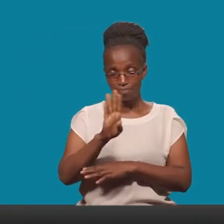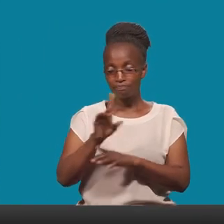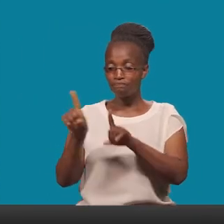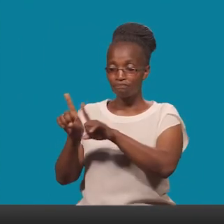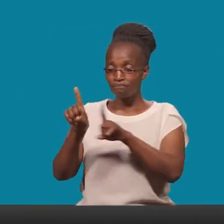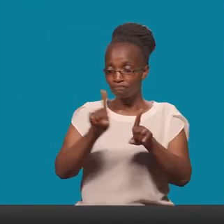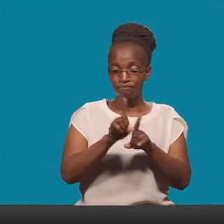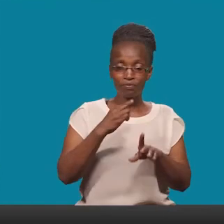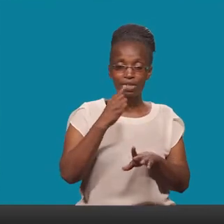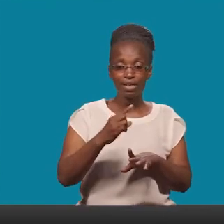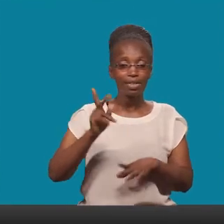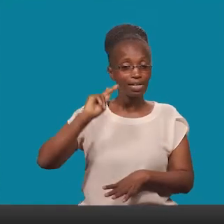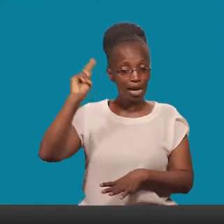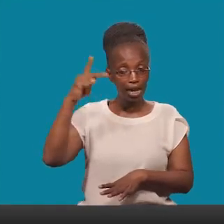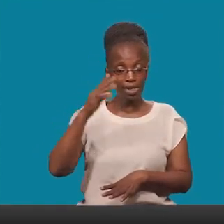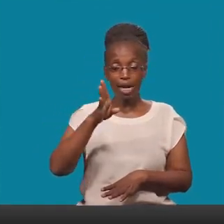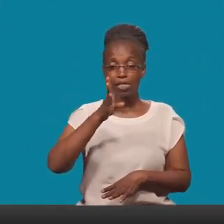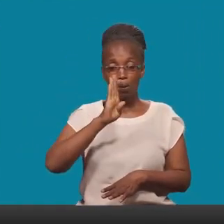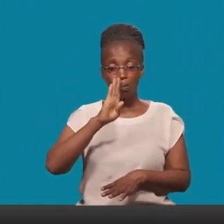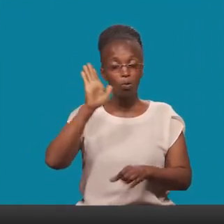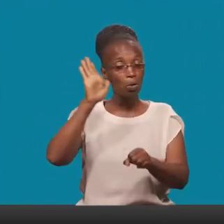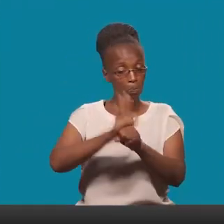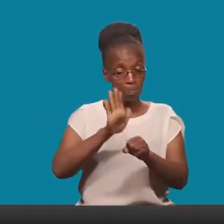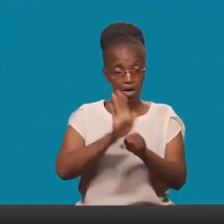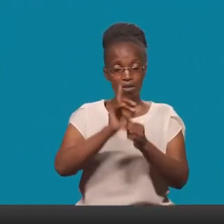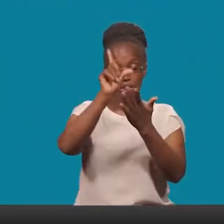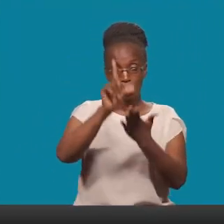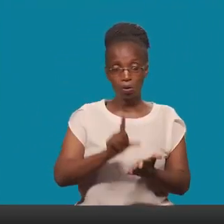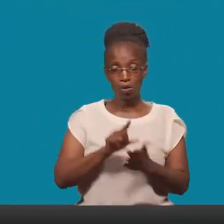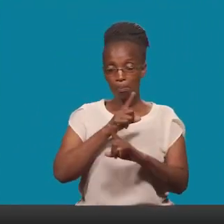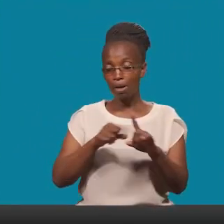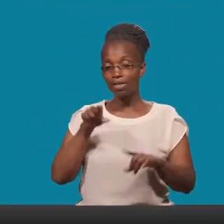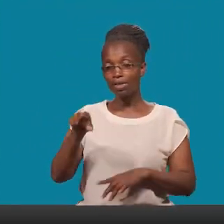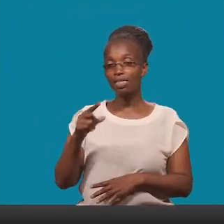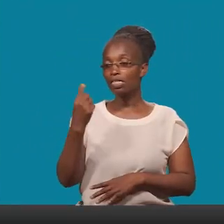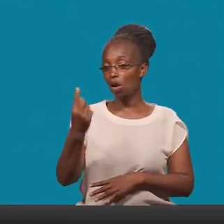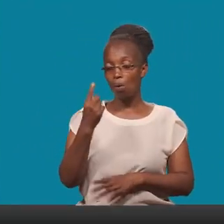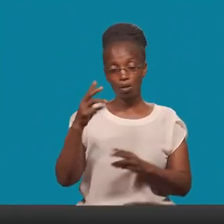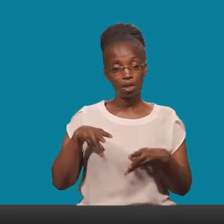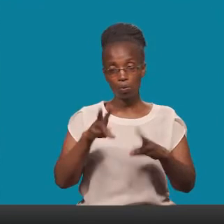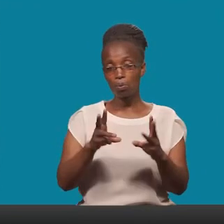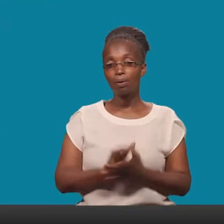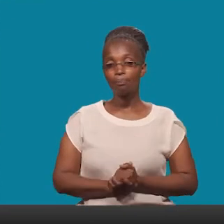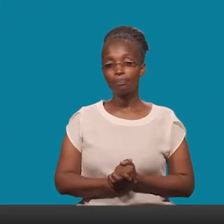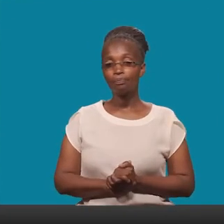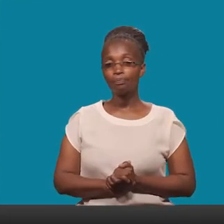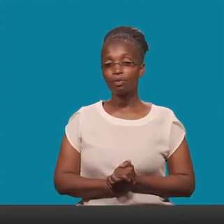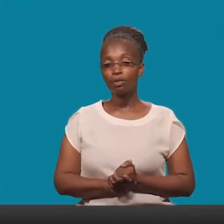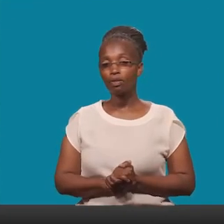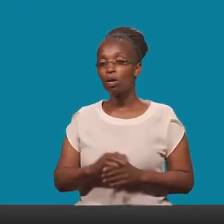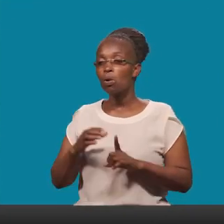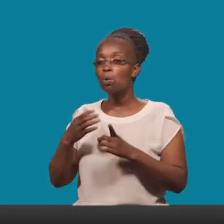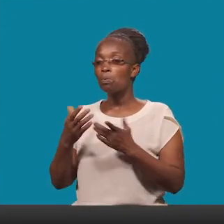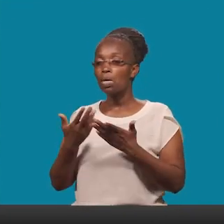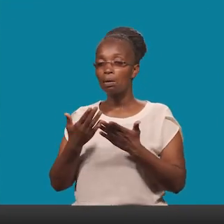dhana kuwa Kenya imekopa sana, akisema hiyo ndiyo njia ya kipekee ya kukuza uchumi wa nchi. We are on a